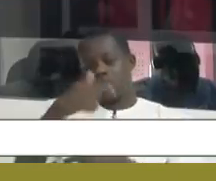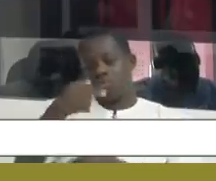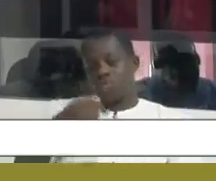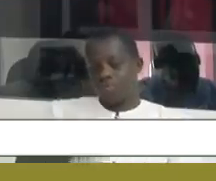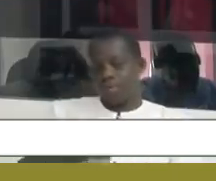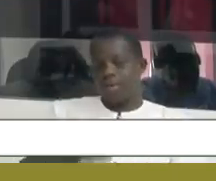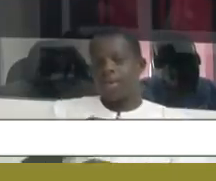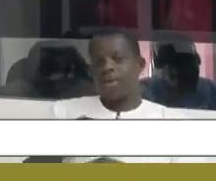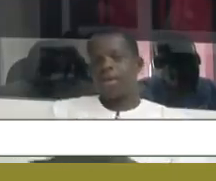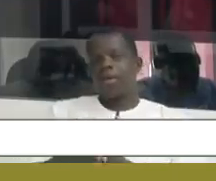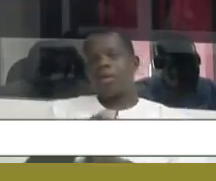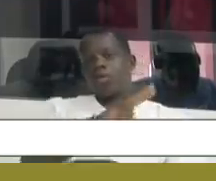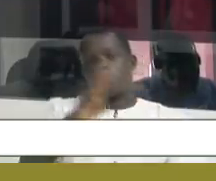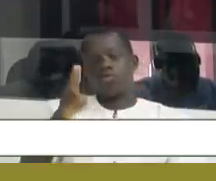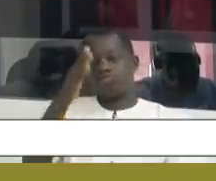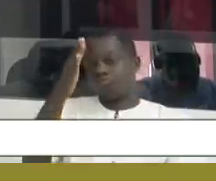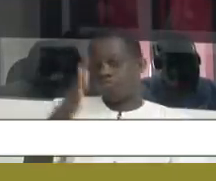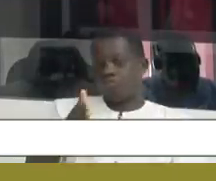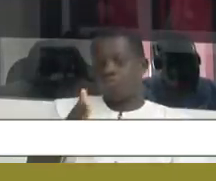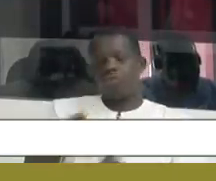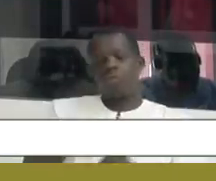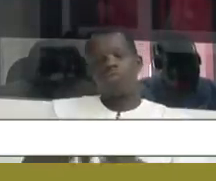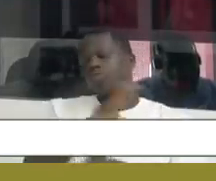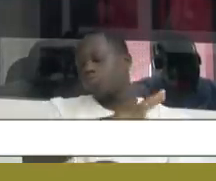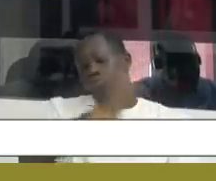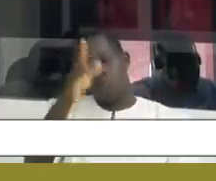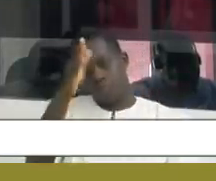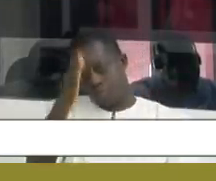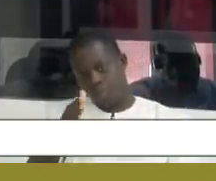is not a true accurate,